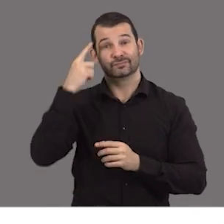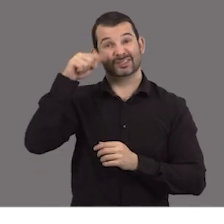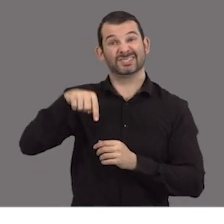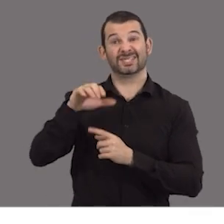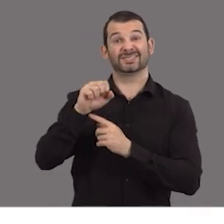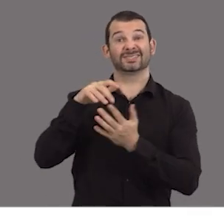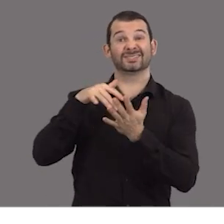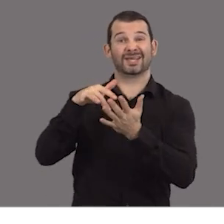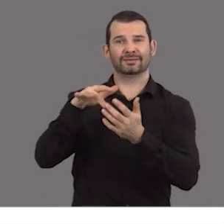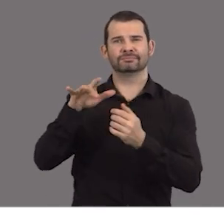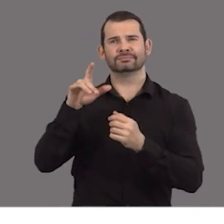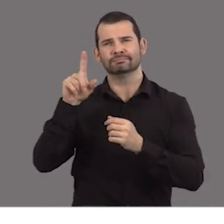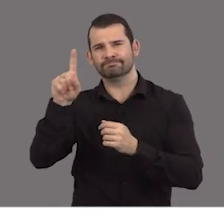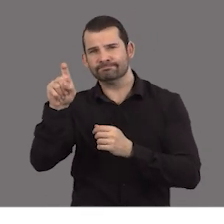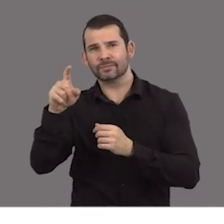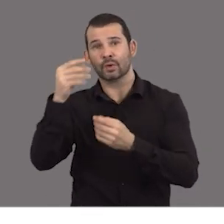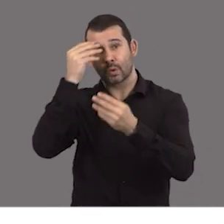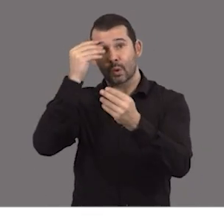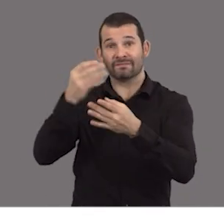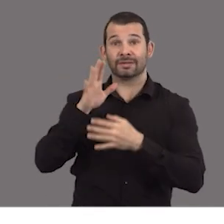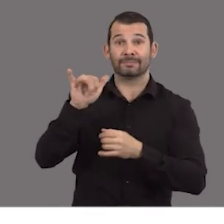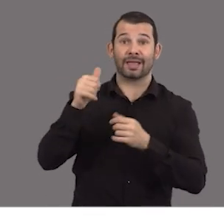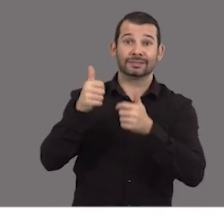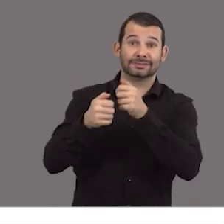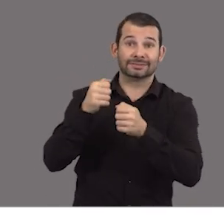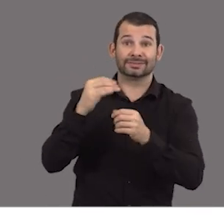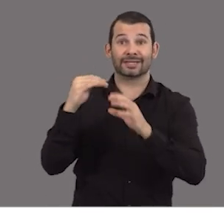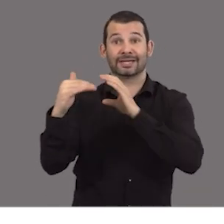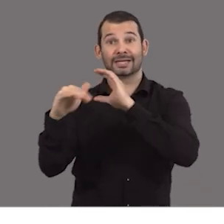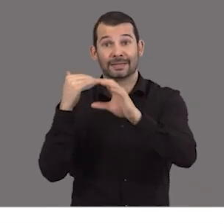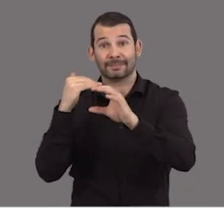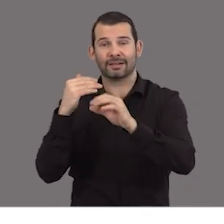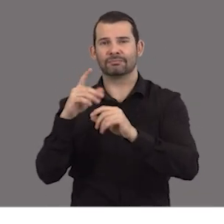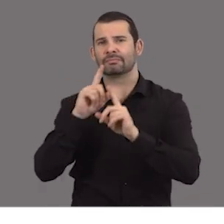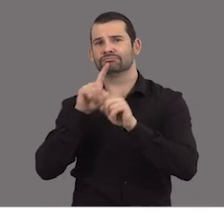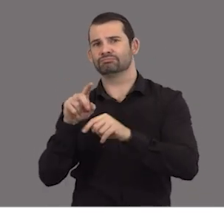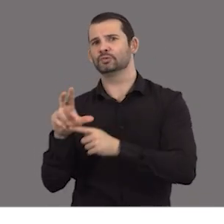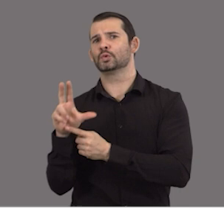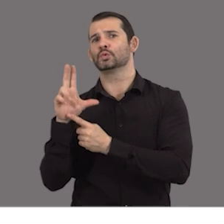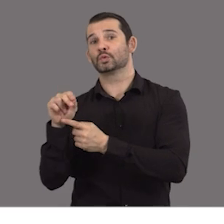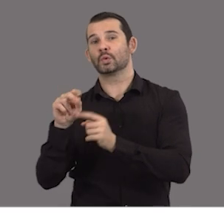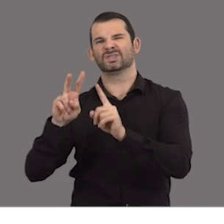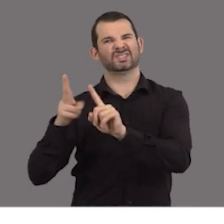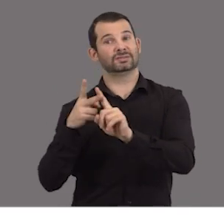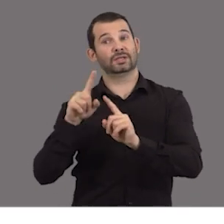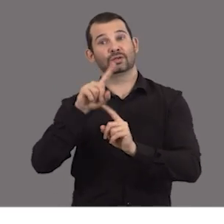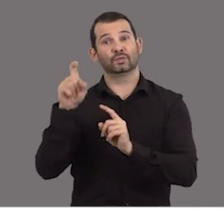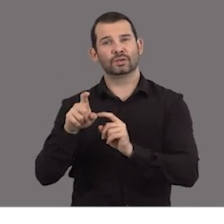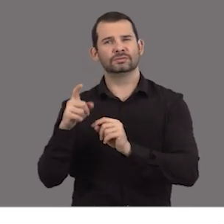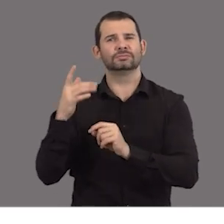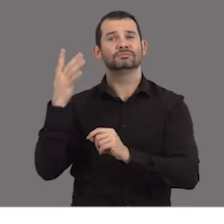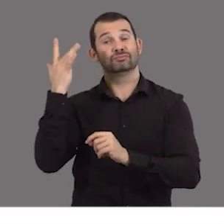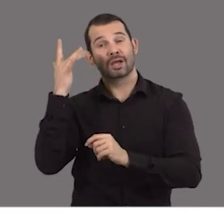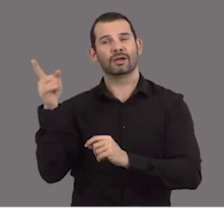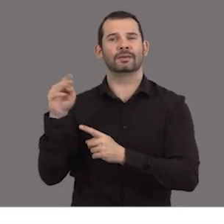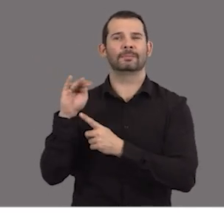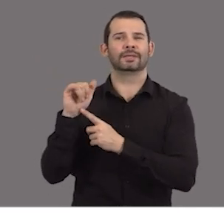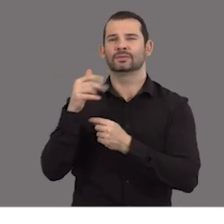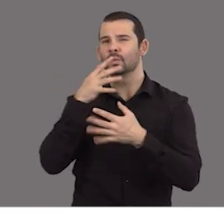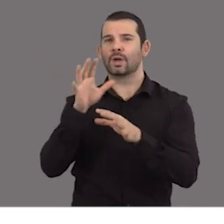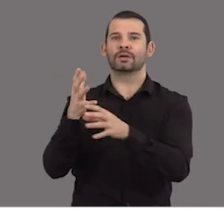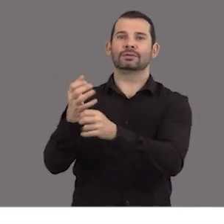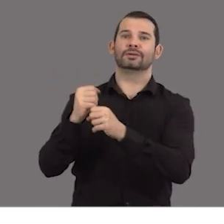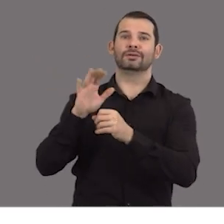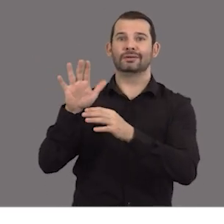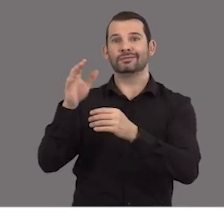case study, select notifications by text message and email, and no to the second question, since Mia does